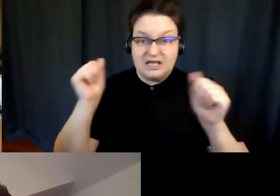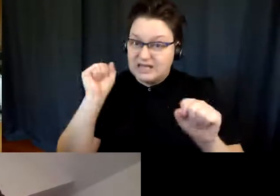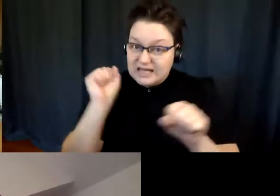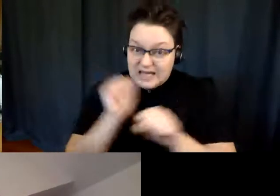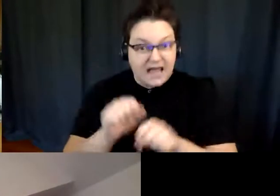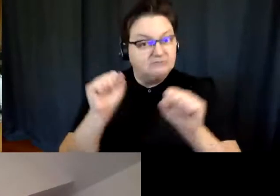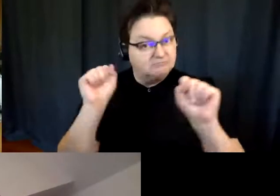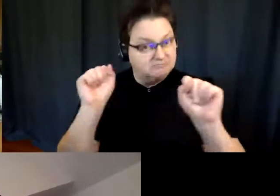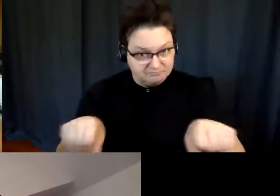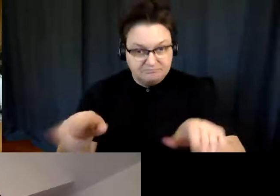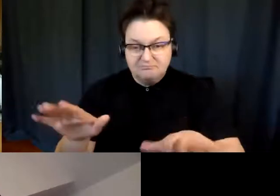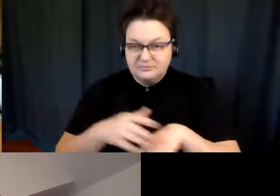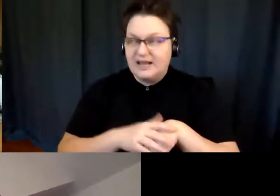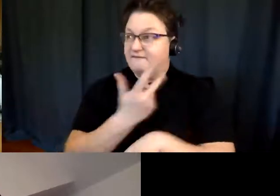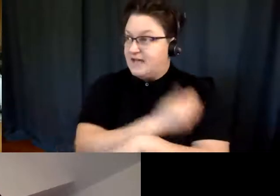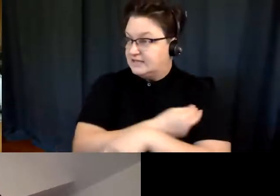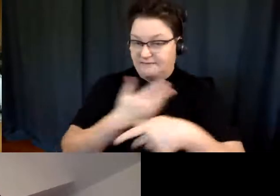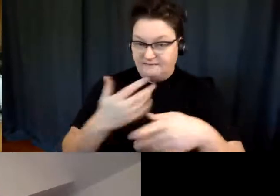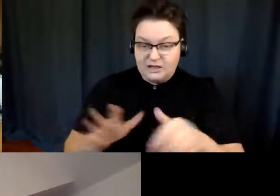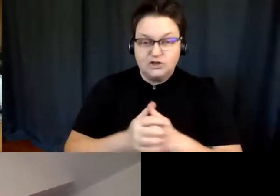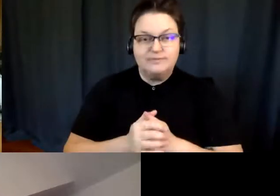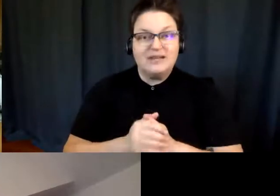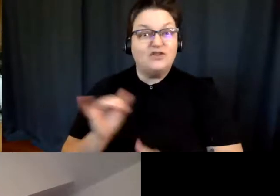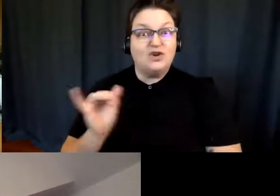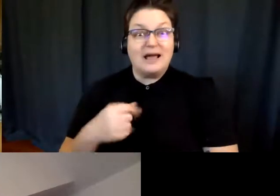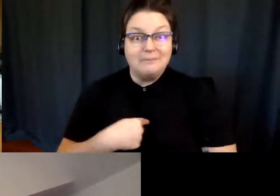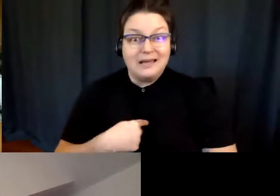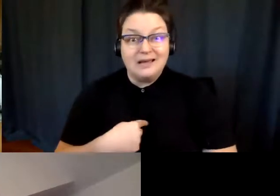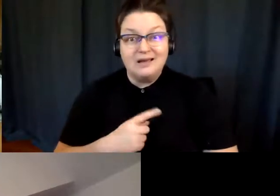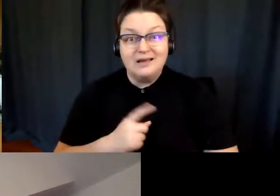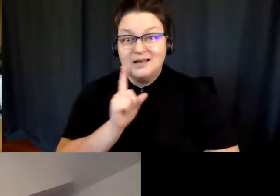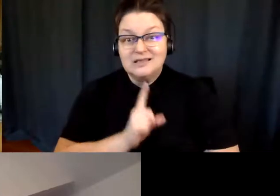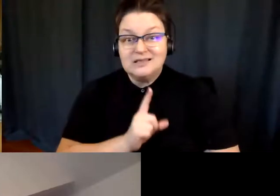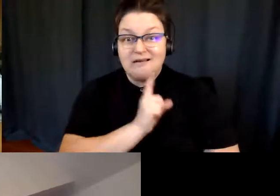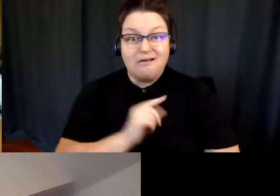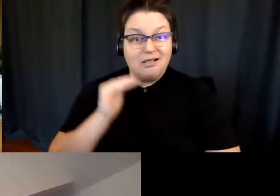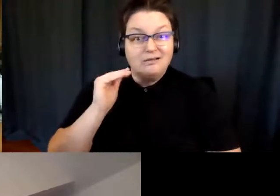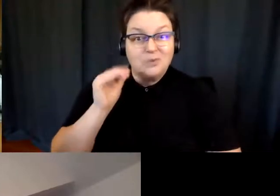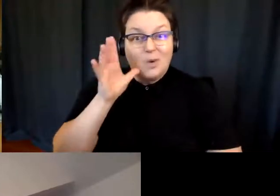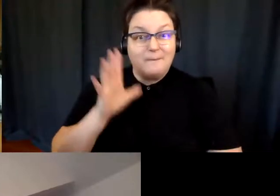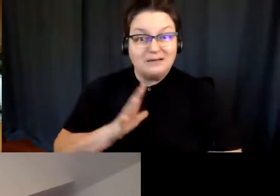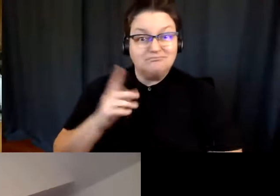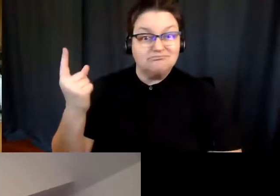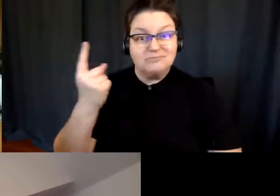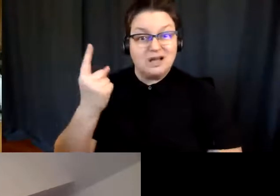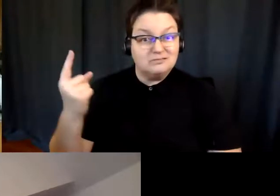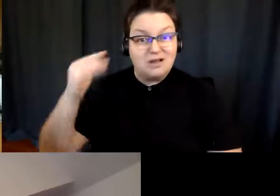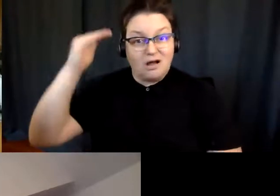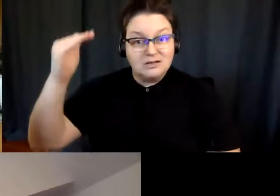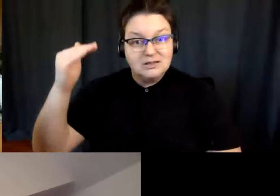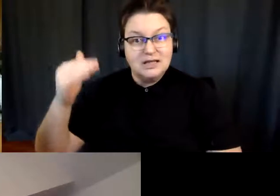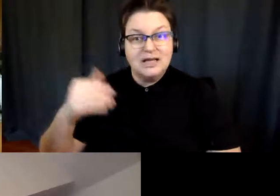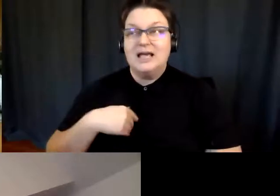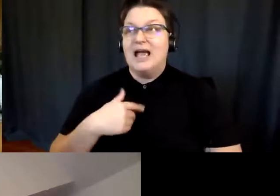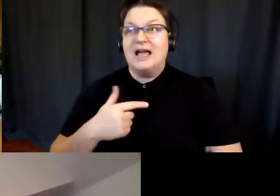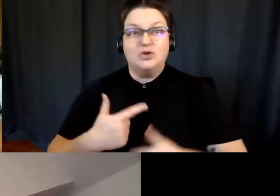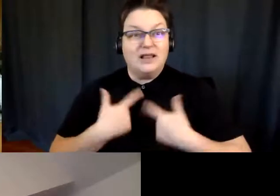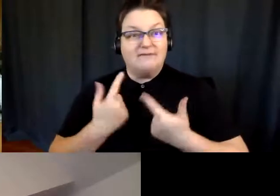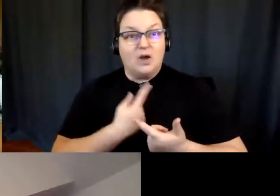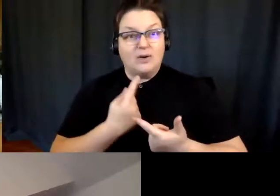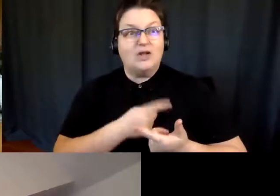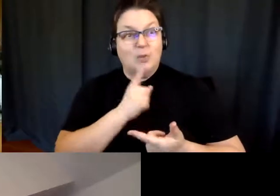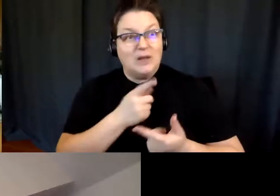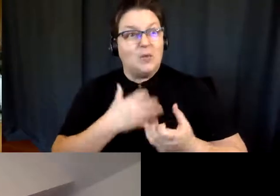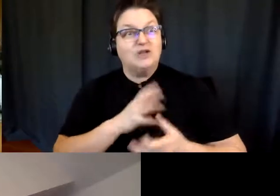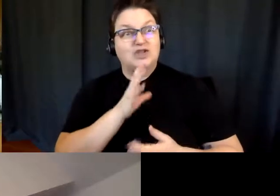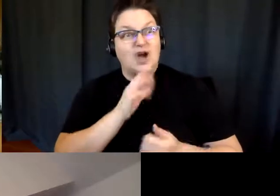If you're like me and you're just a single adult living by yourself and you would just really love to talk to another adult human being face to